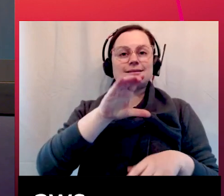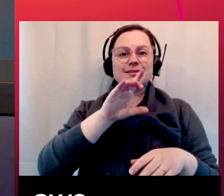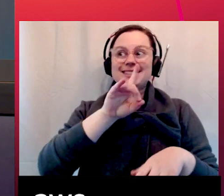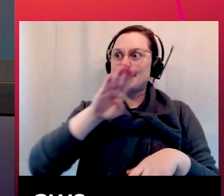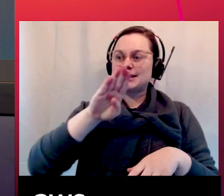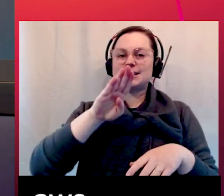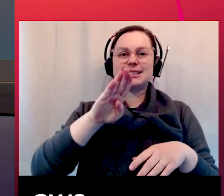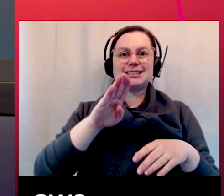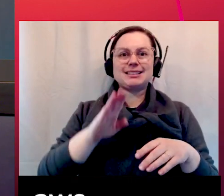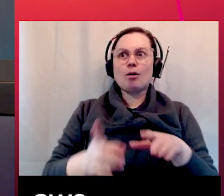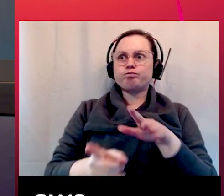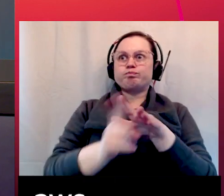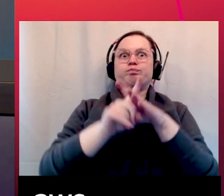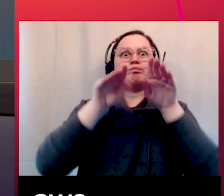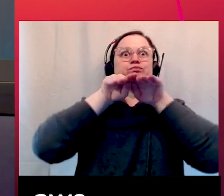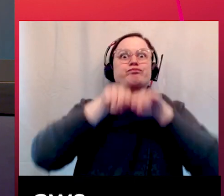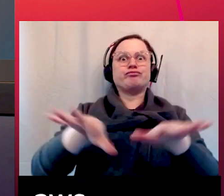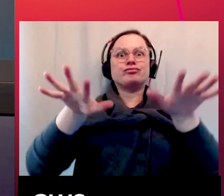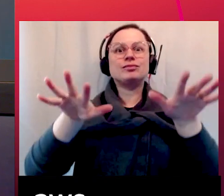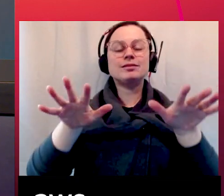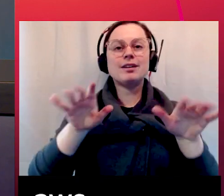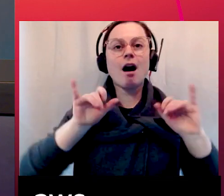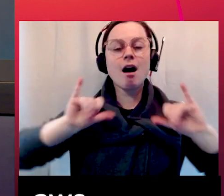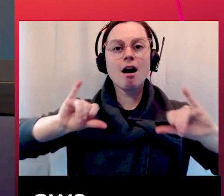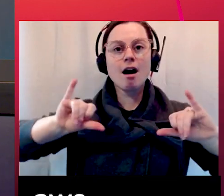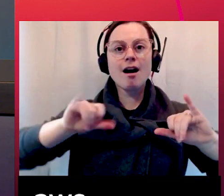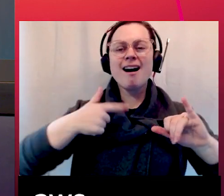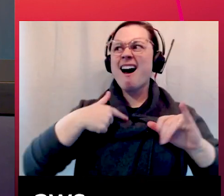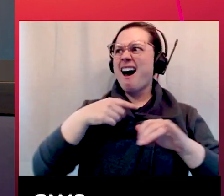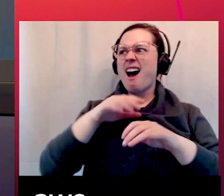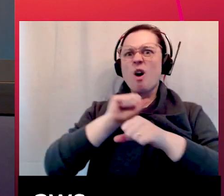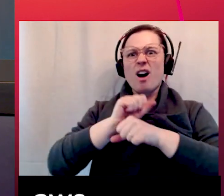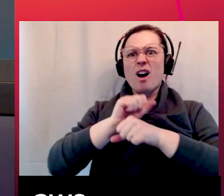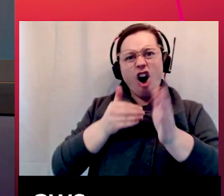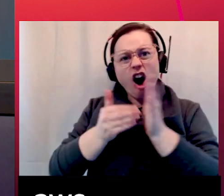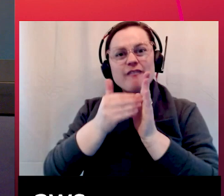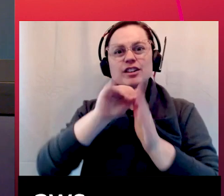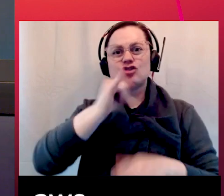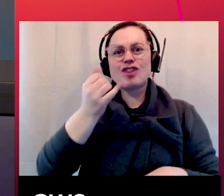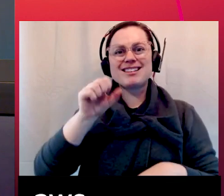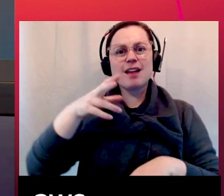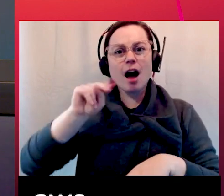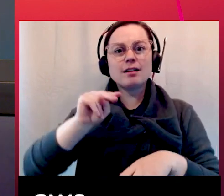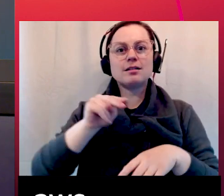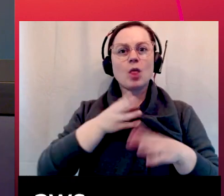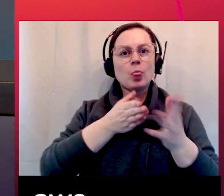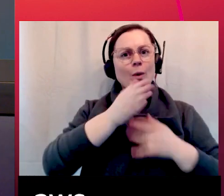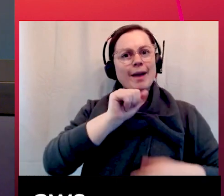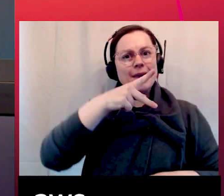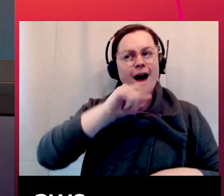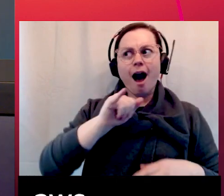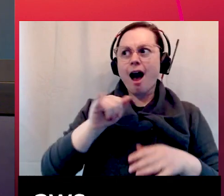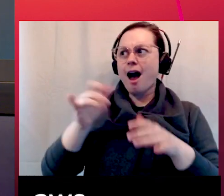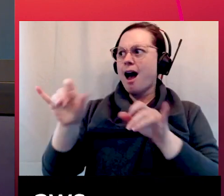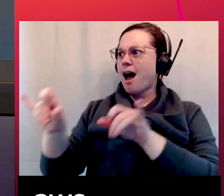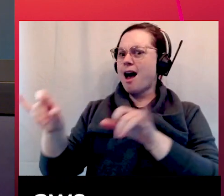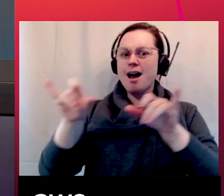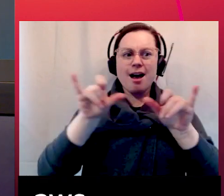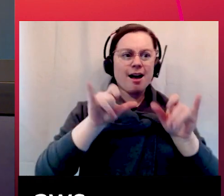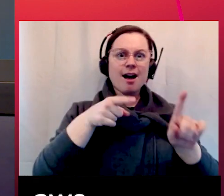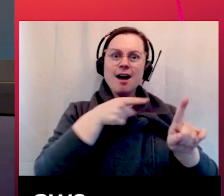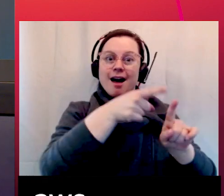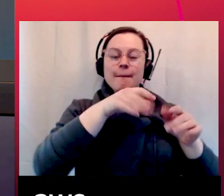was, oh, just like, I work with JSON all the time from an API. This is just like that. It made it more accessible, but there were so